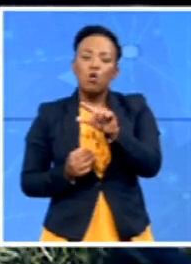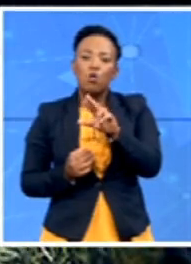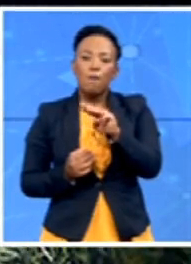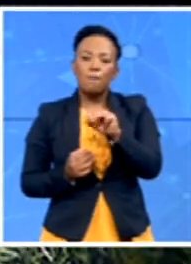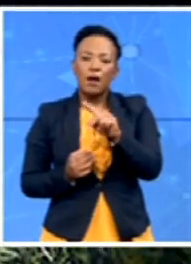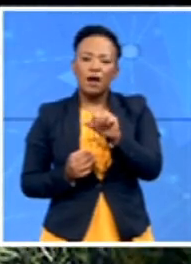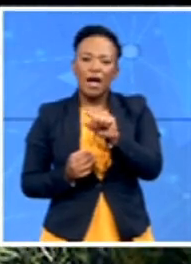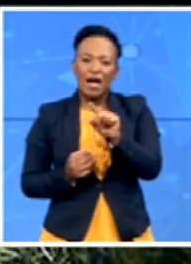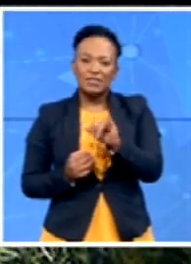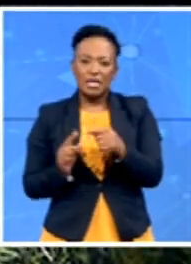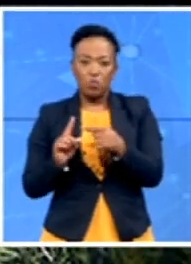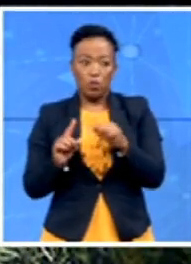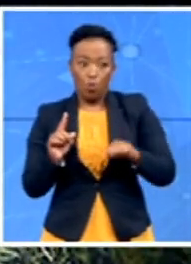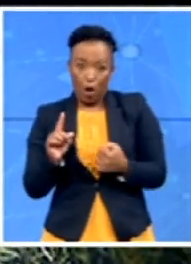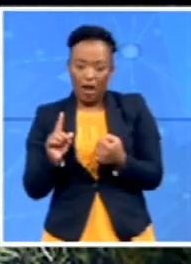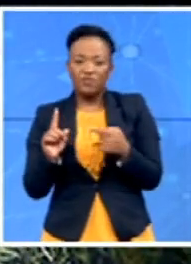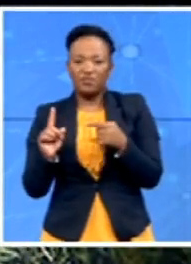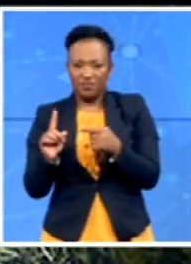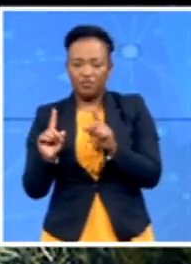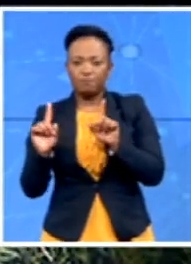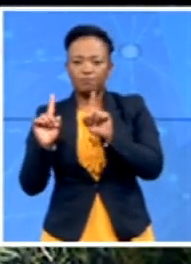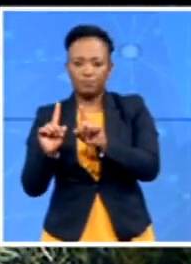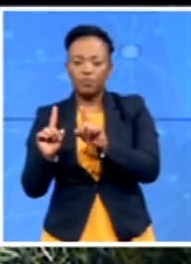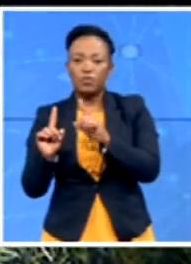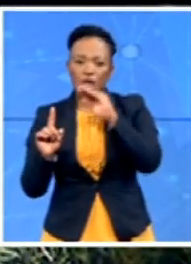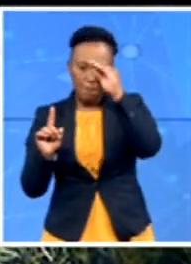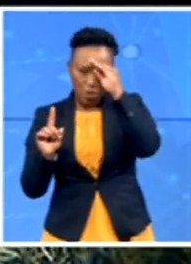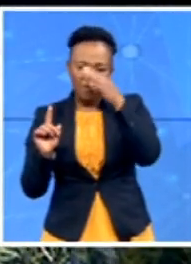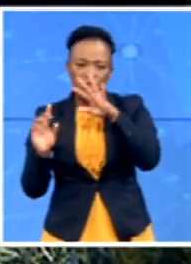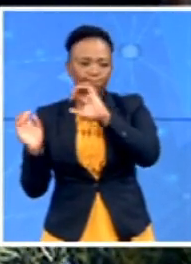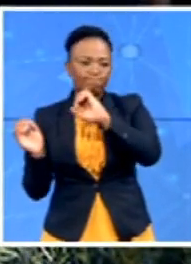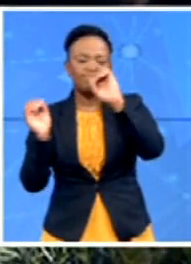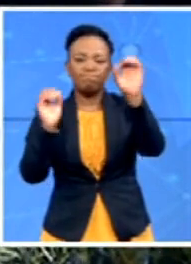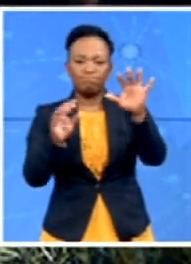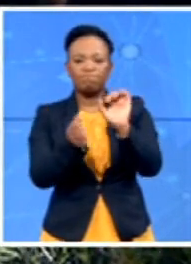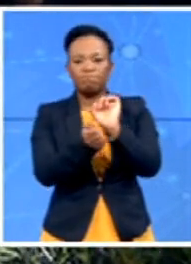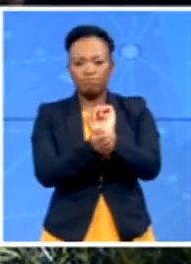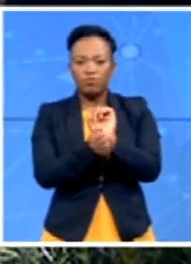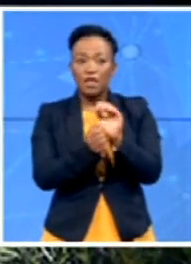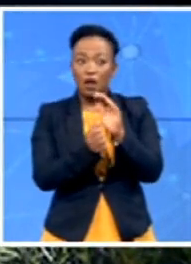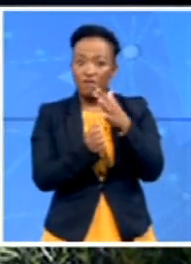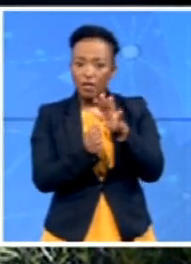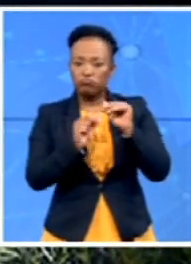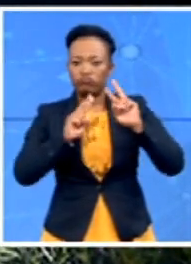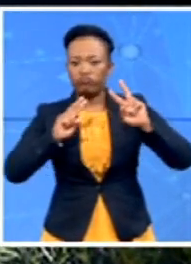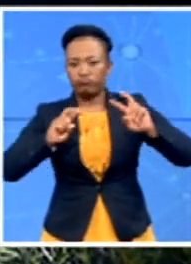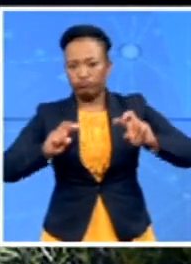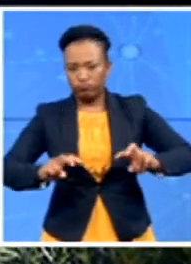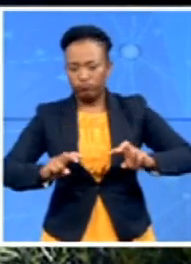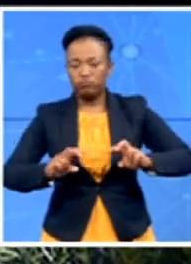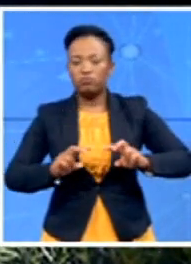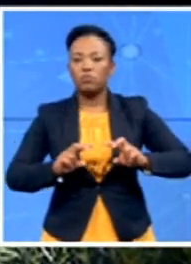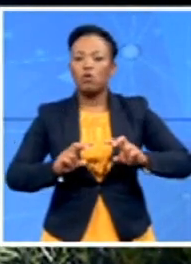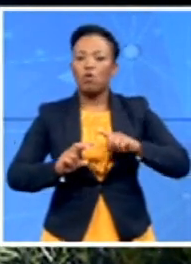taken in by police, who then linked him with two counts of rapes, and